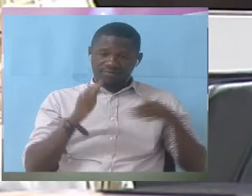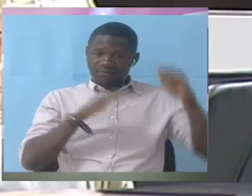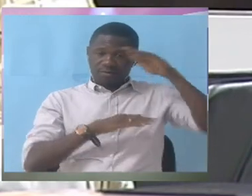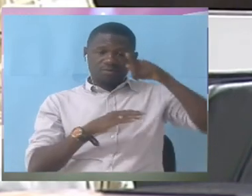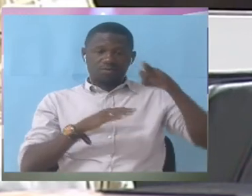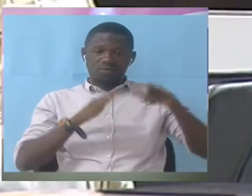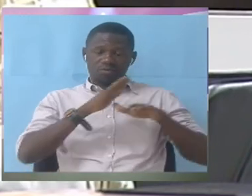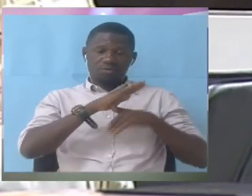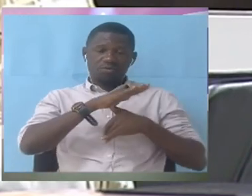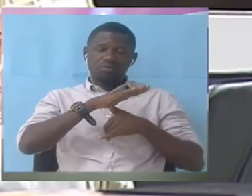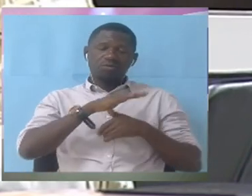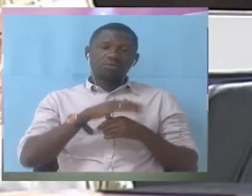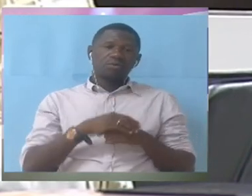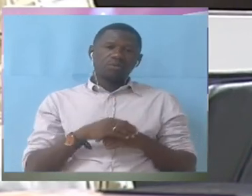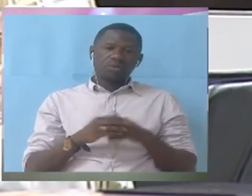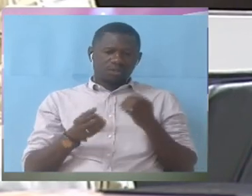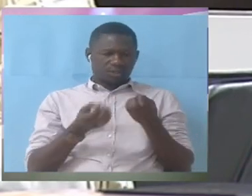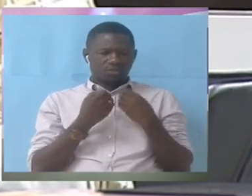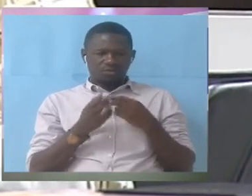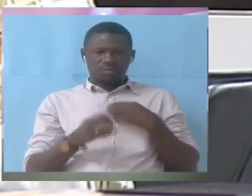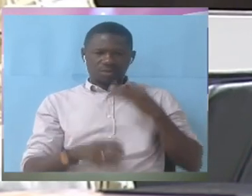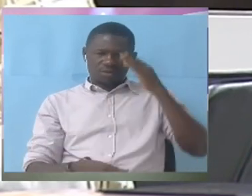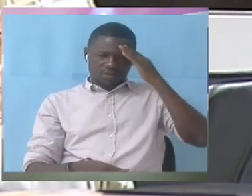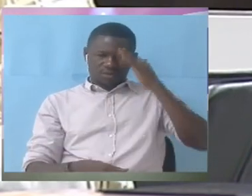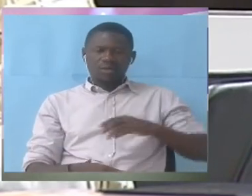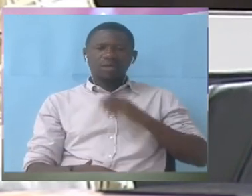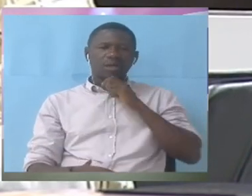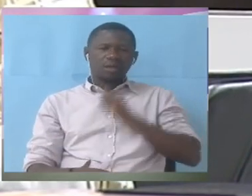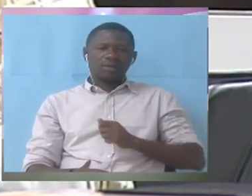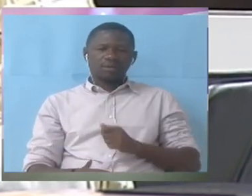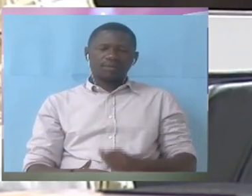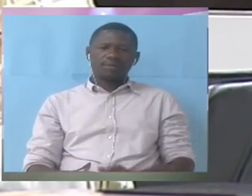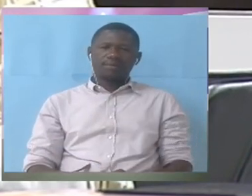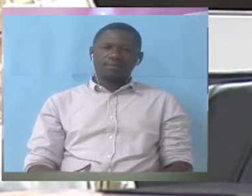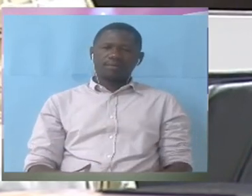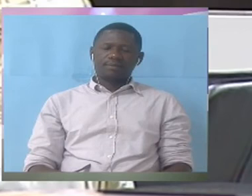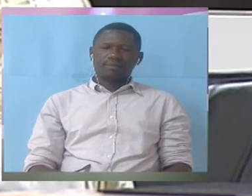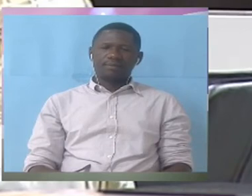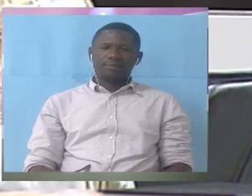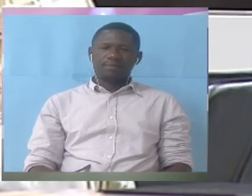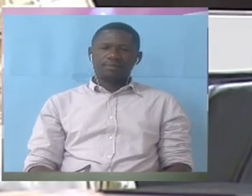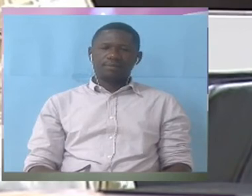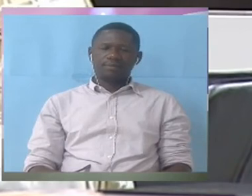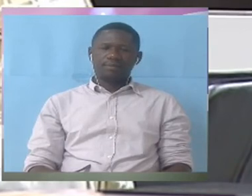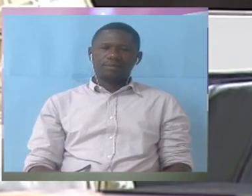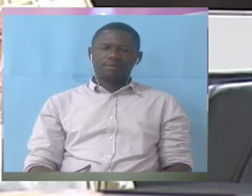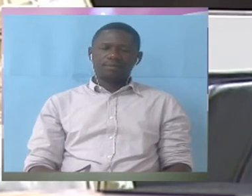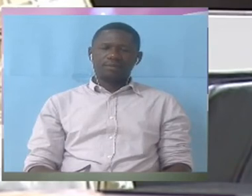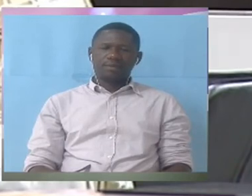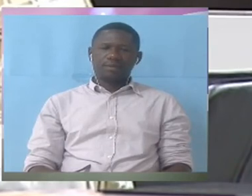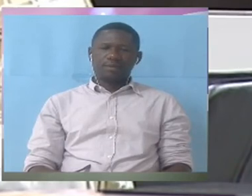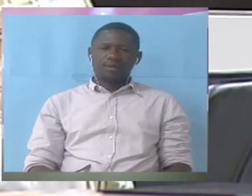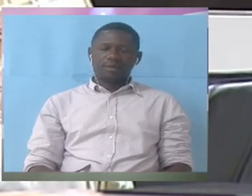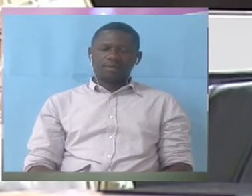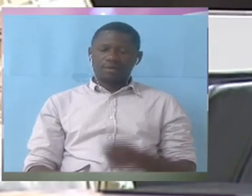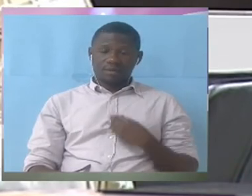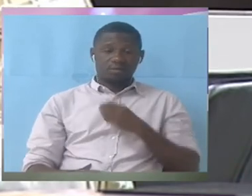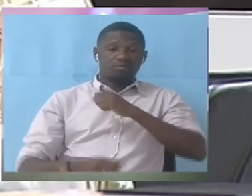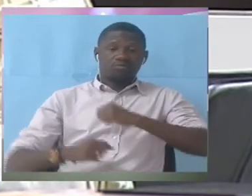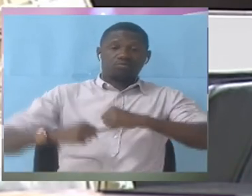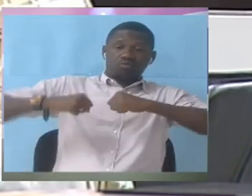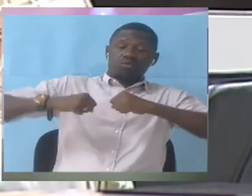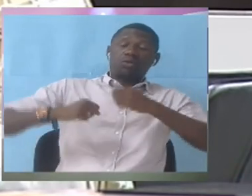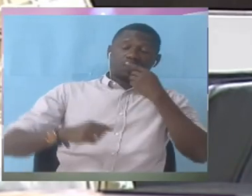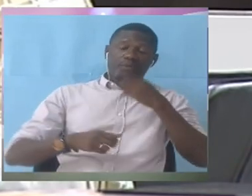nak. So he said to me, sir. Ci la ma dal di ne sa. Boss ne ma yobula State House.